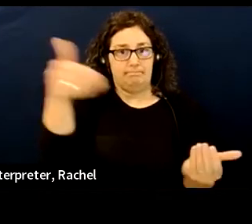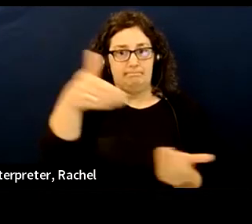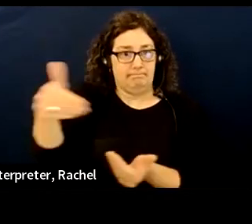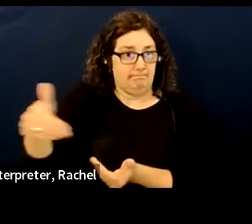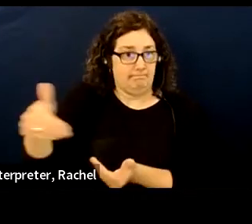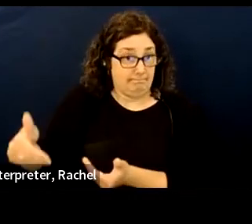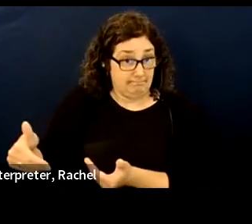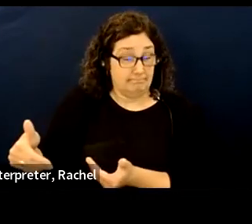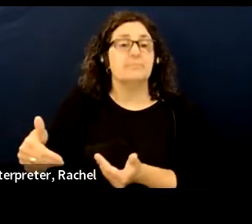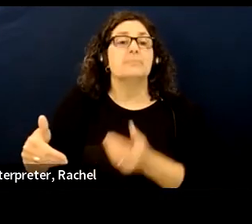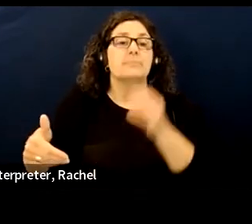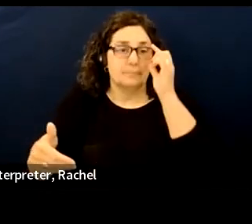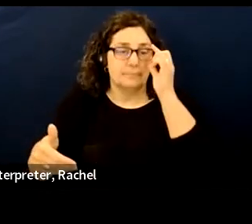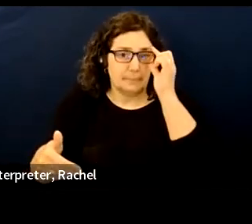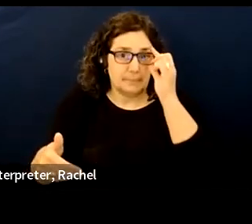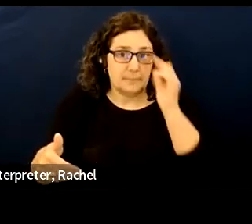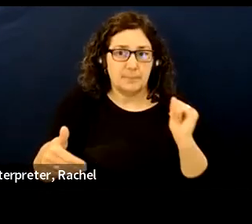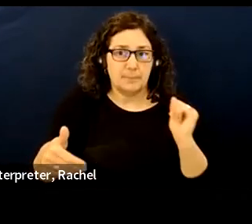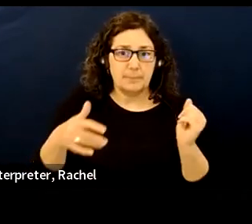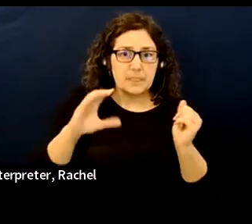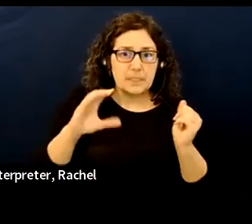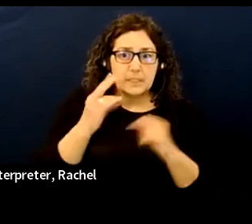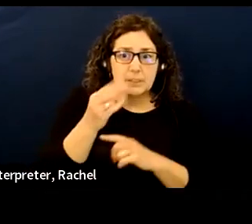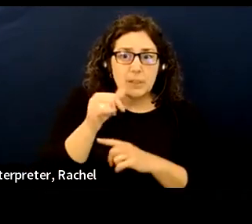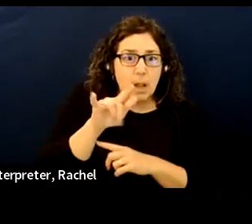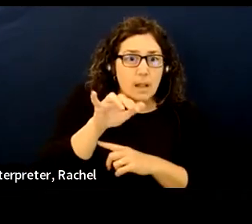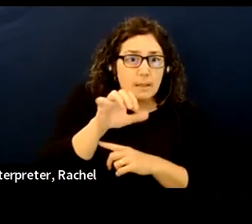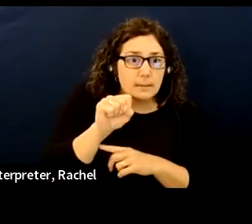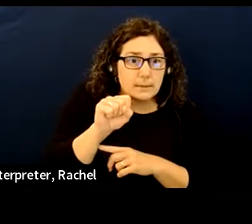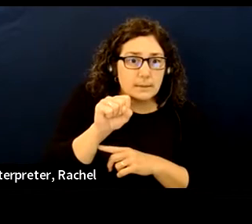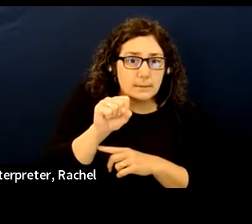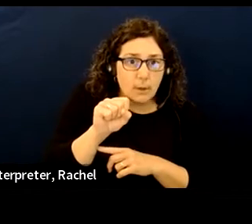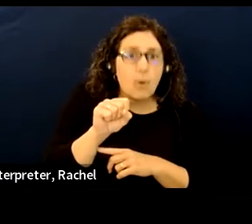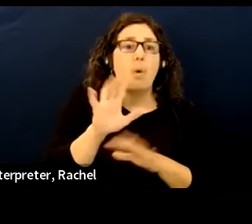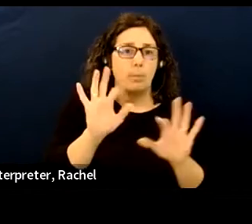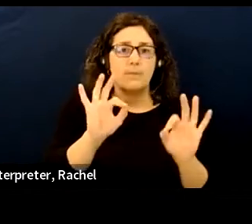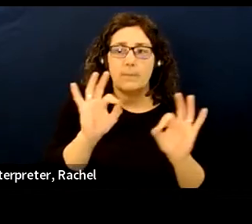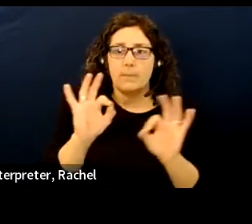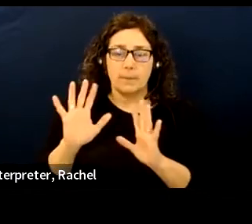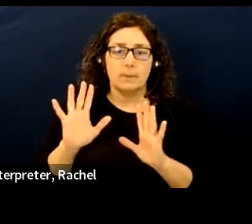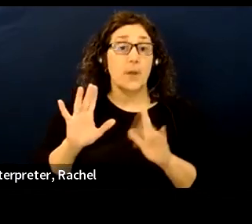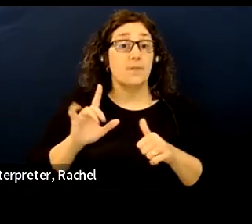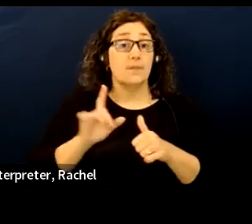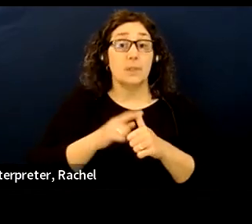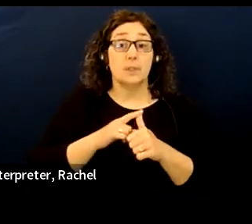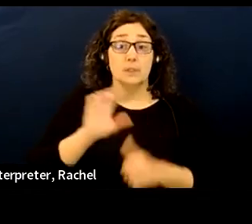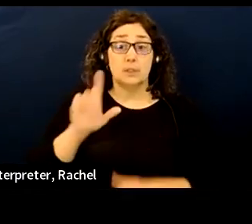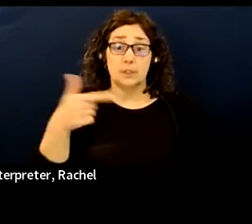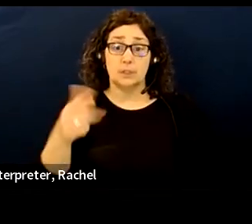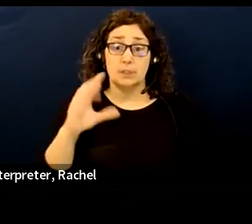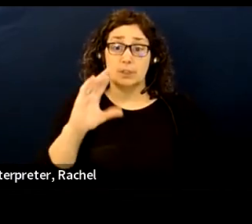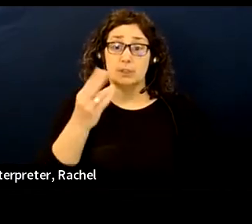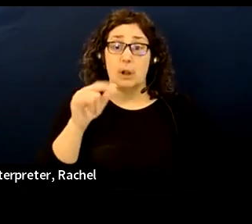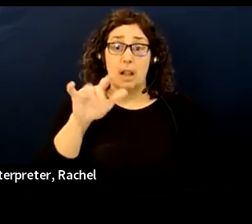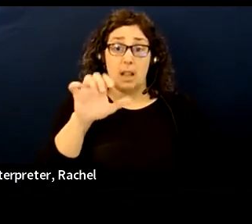And I see Charles here and Sarah. So why don't we start off with Charles? We're going to go